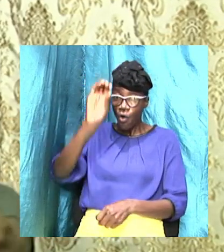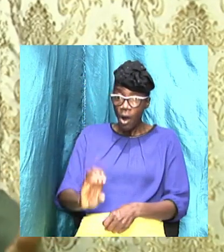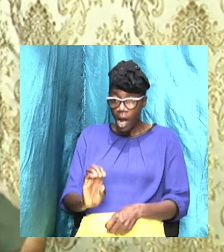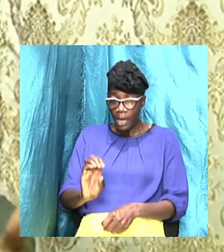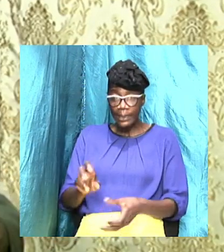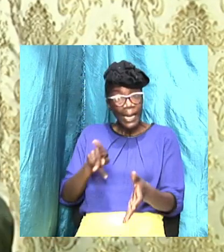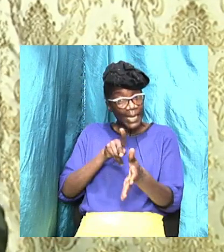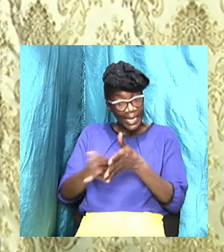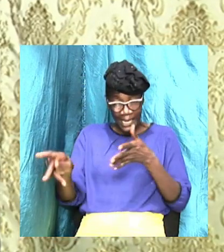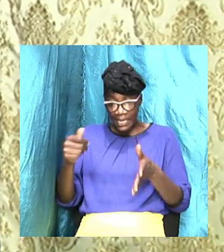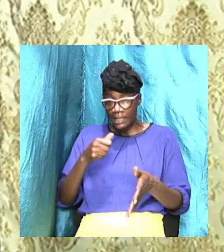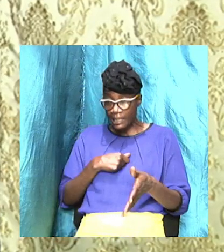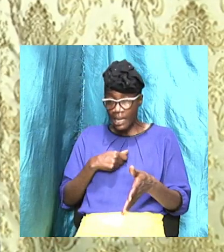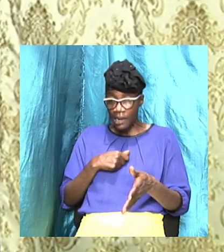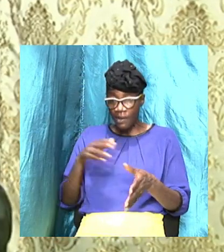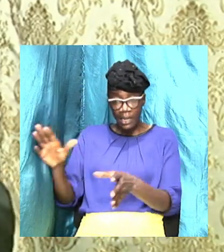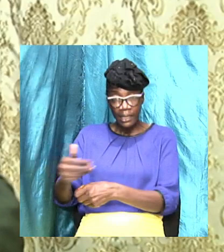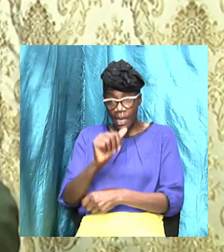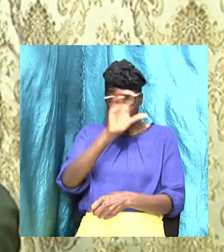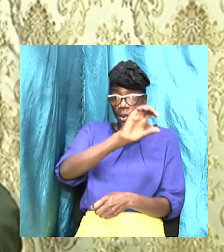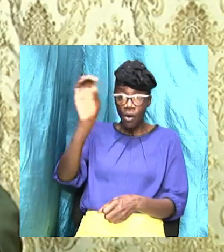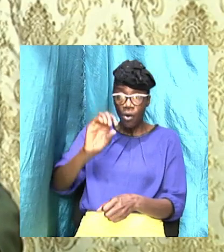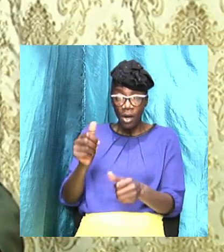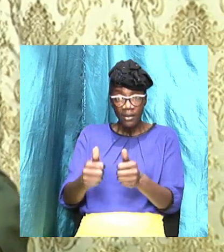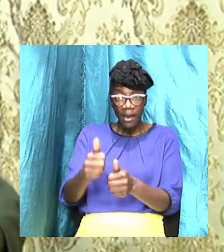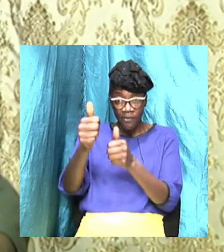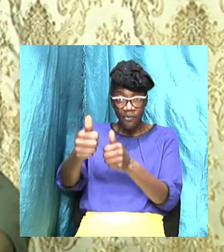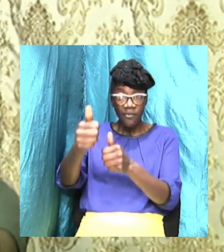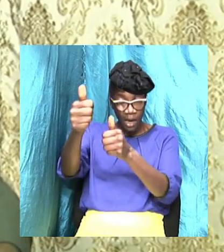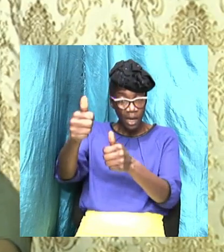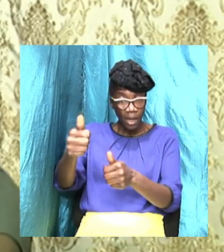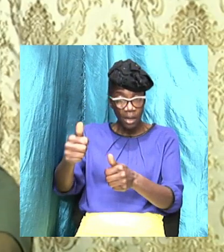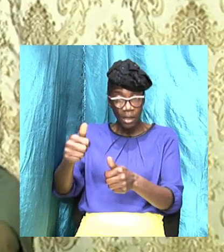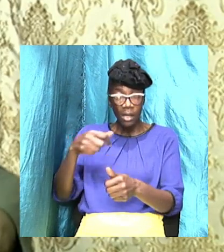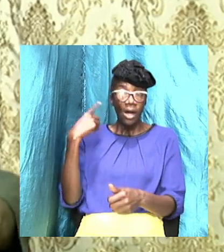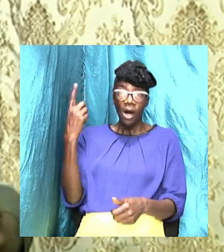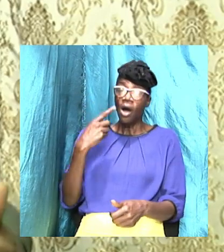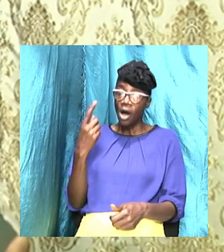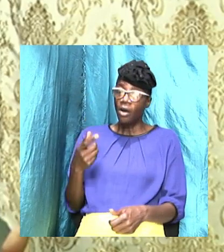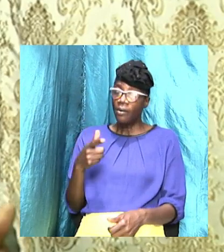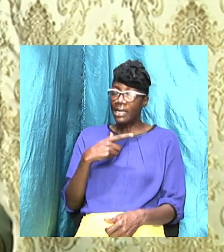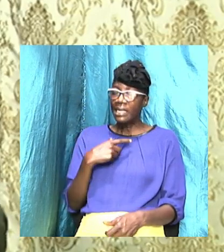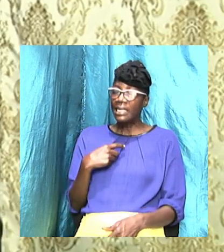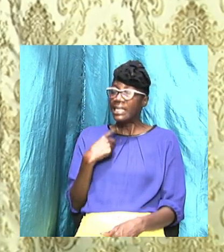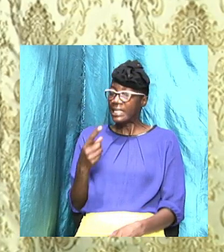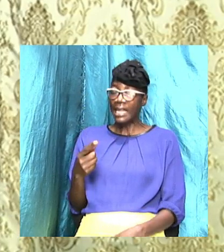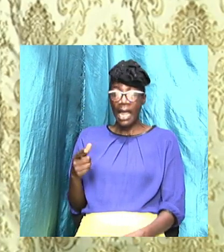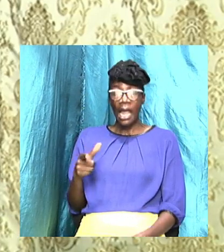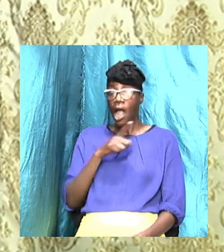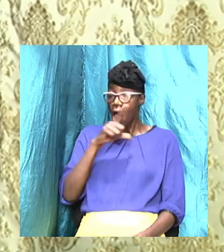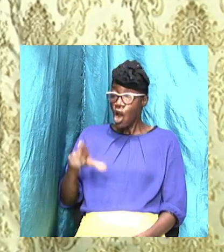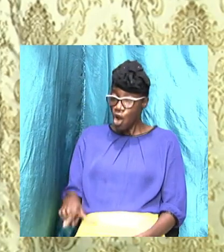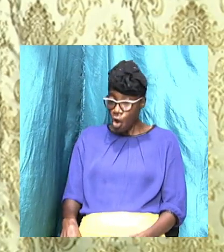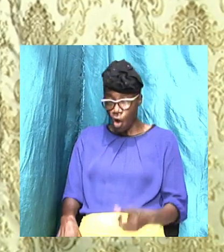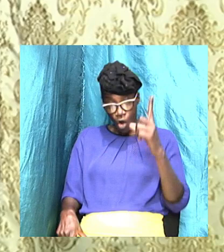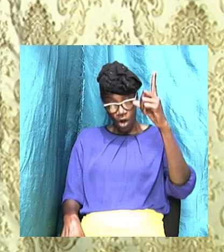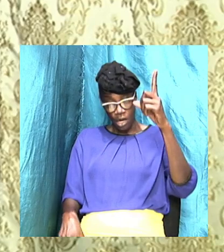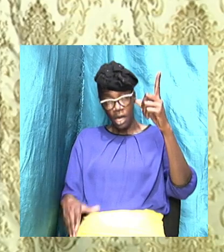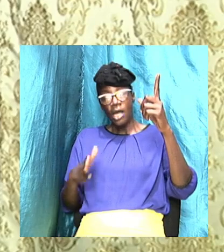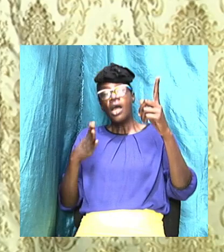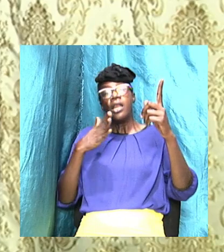kill self. That is why we always say, Lord, it's not my will.